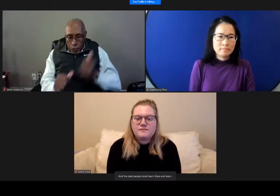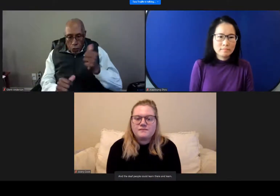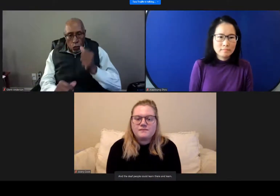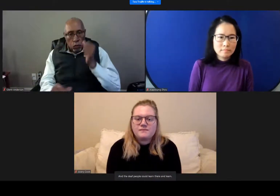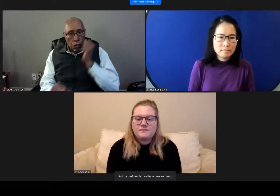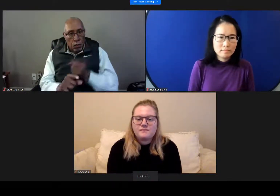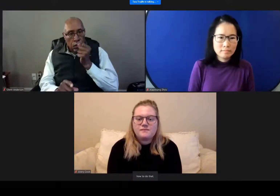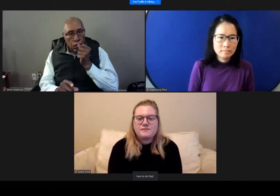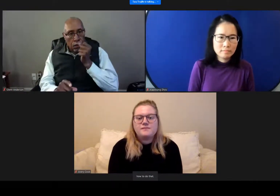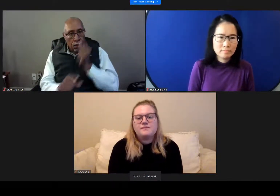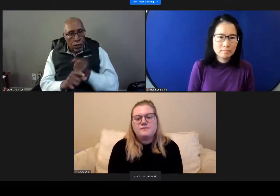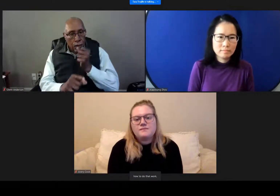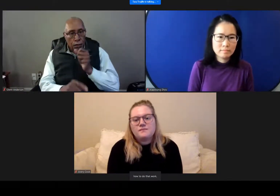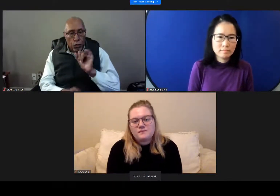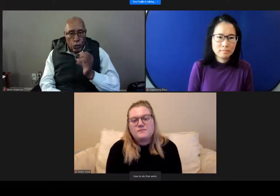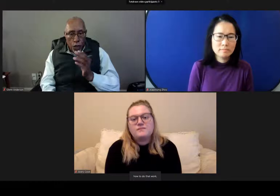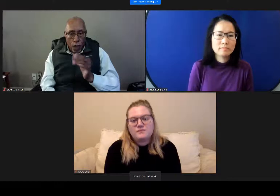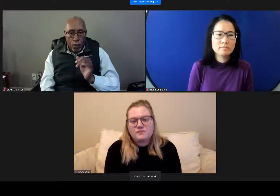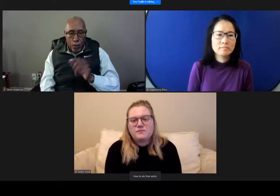how to do that work.